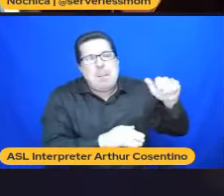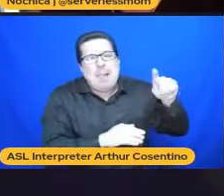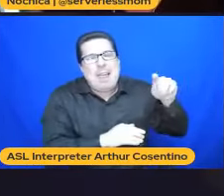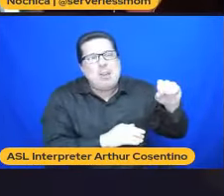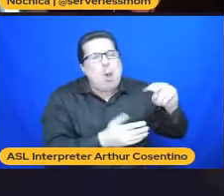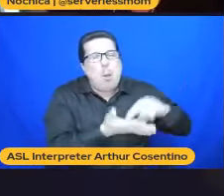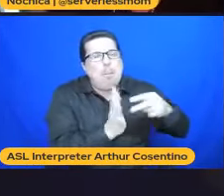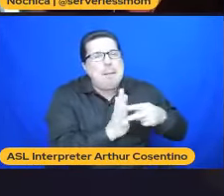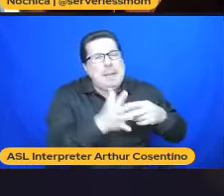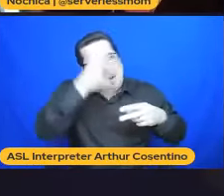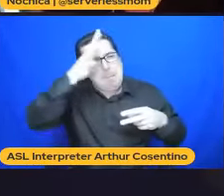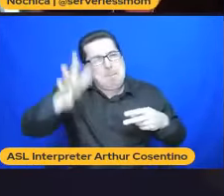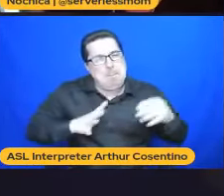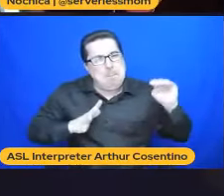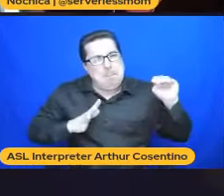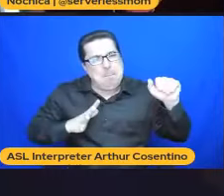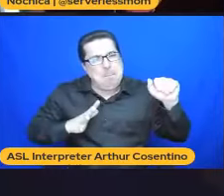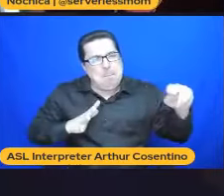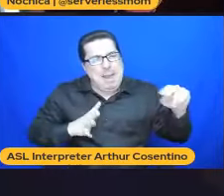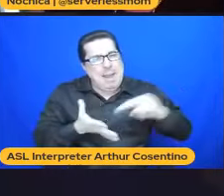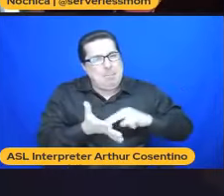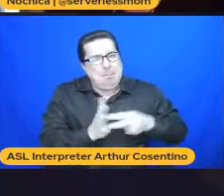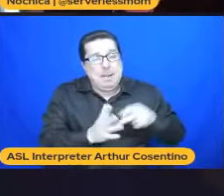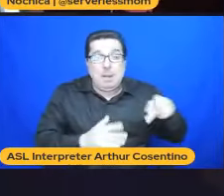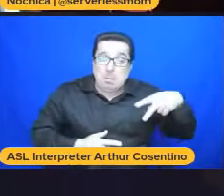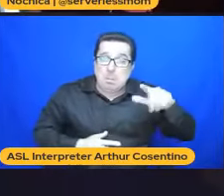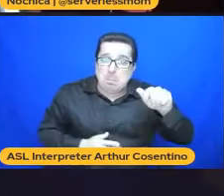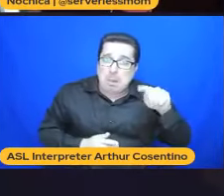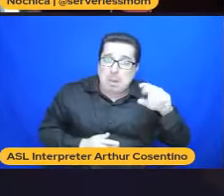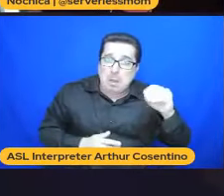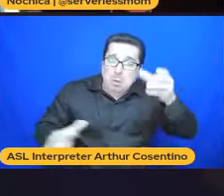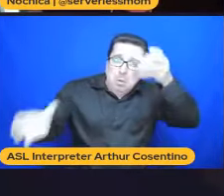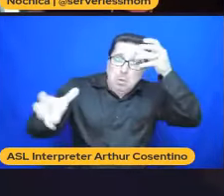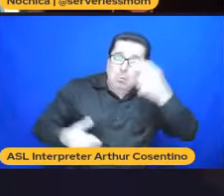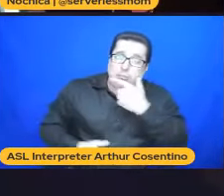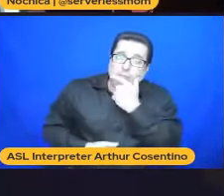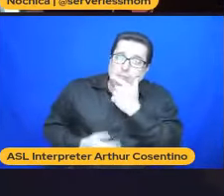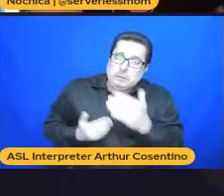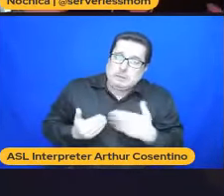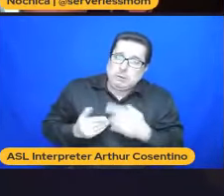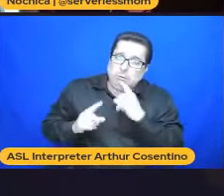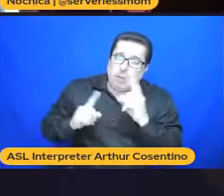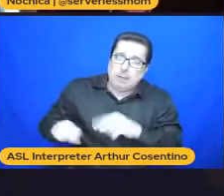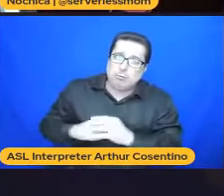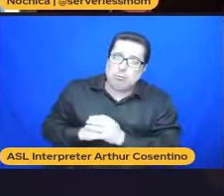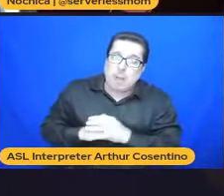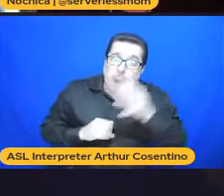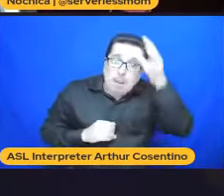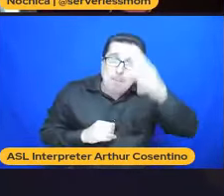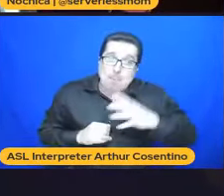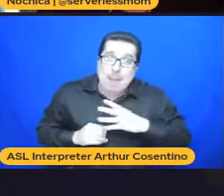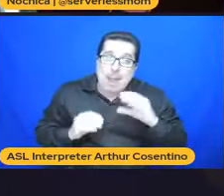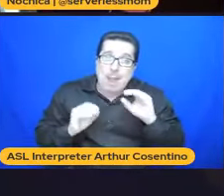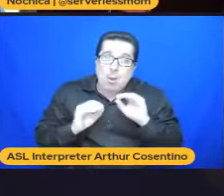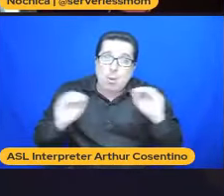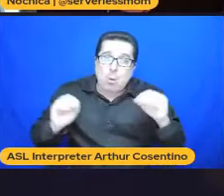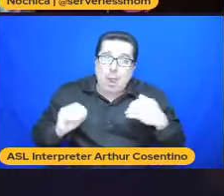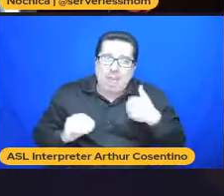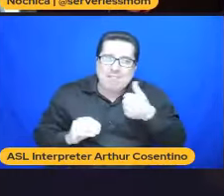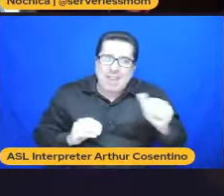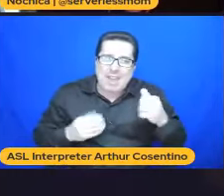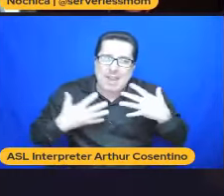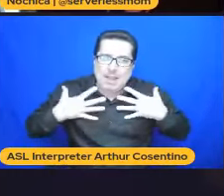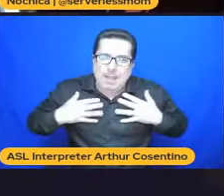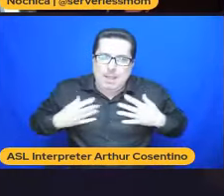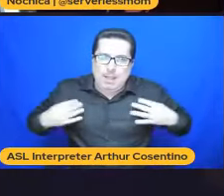is a man? Tell me what a man is. And Plato thinks about it for a minute. He says, oh, it's easy. A man has no fur on his body, and he